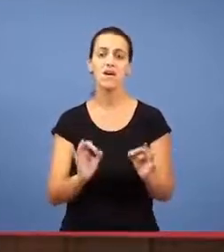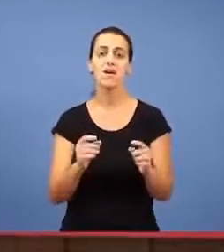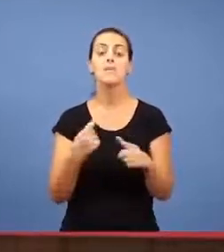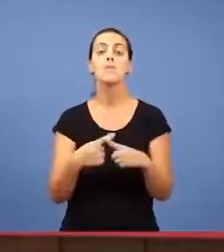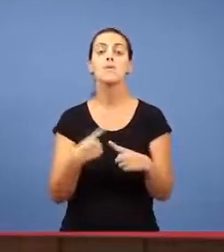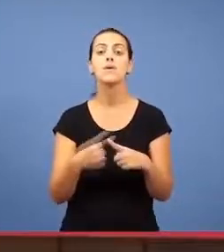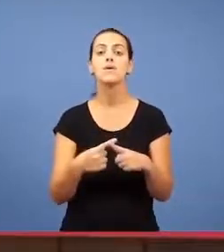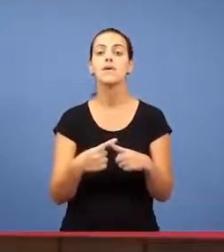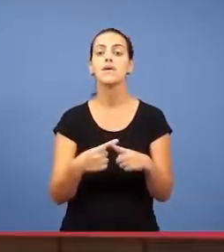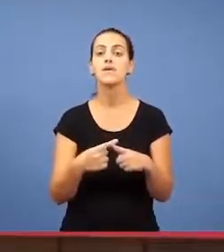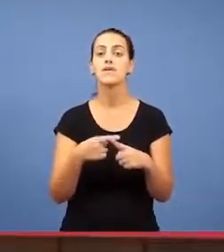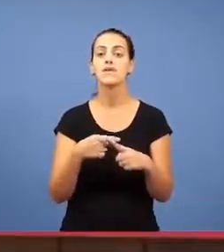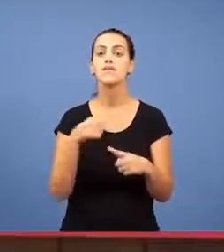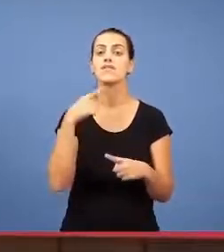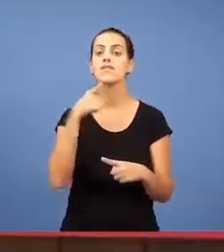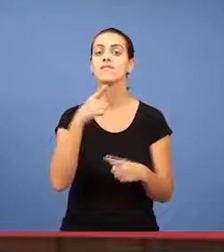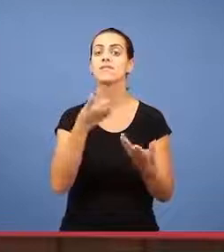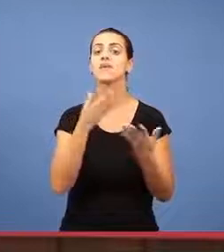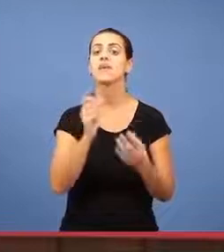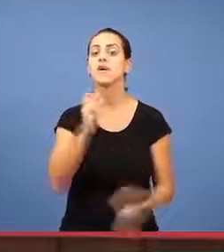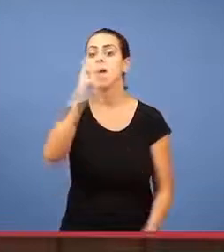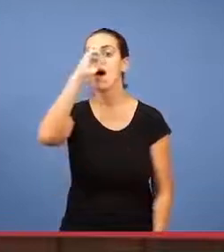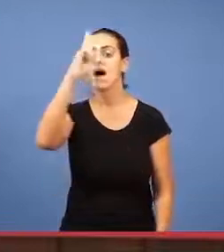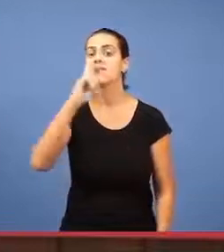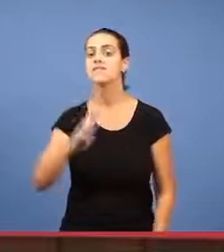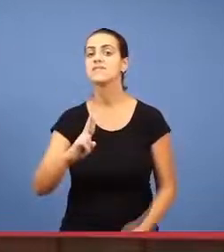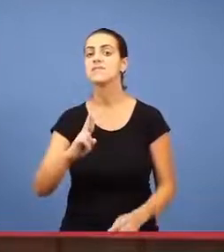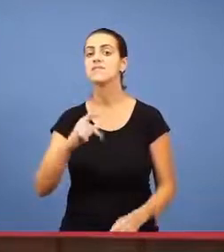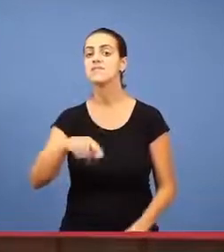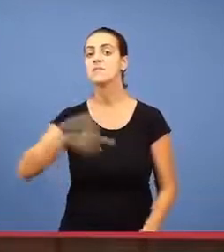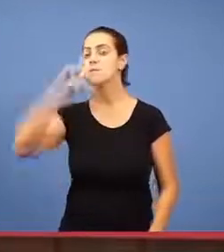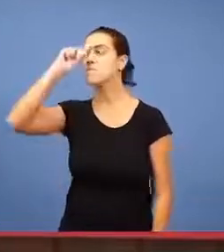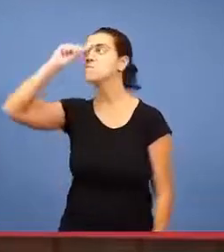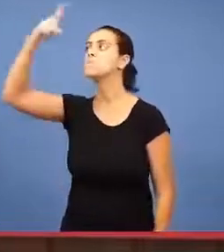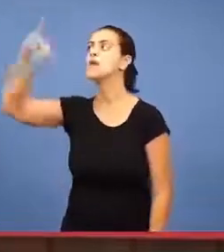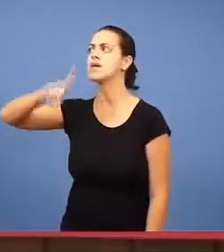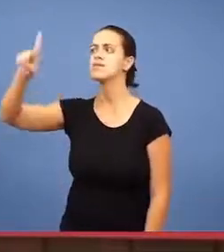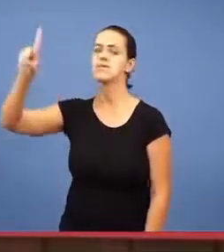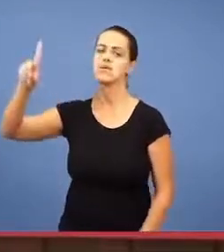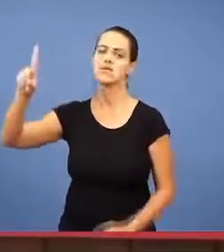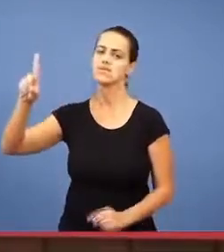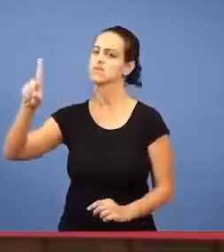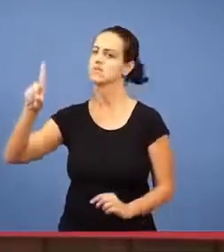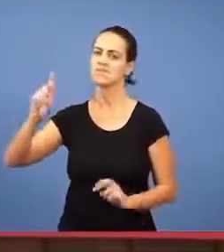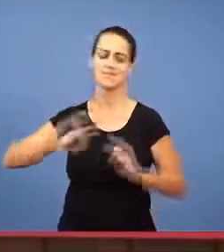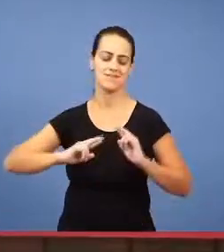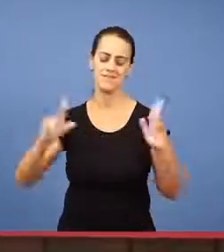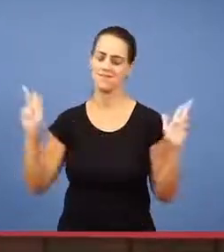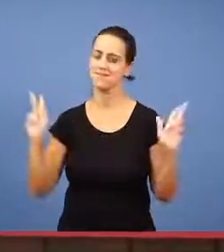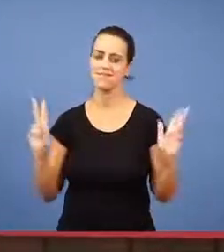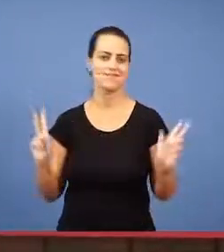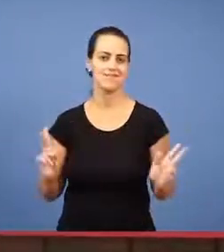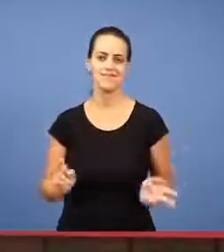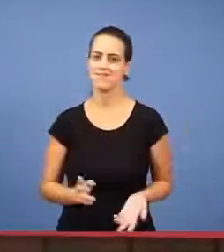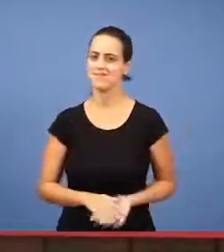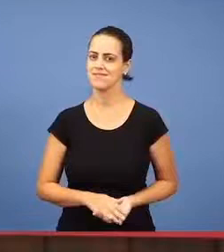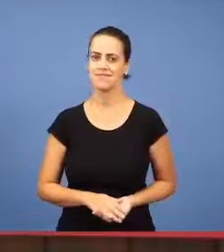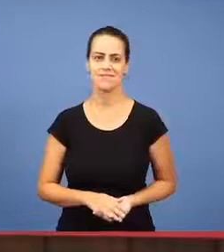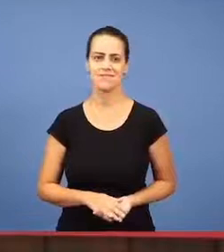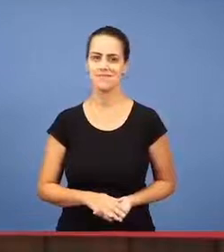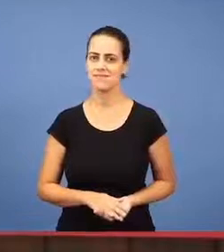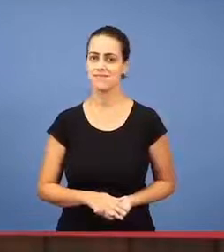this." Because you want that God, that your own reason, determine the project of God. And then that's not how it's going